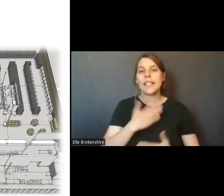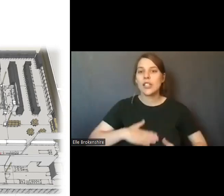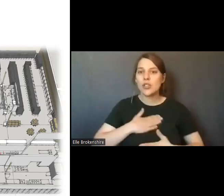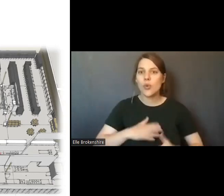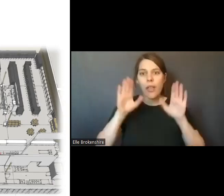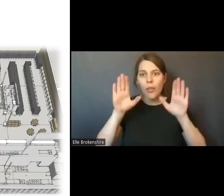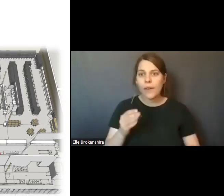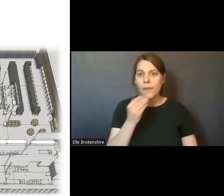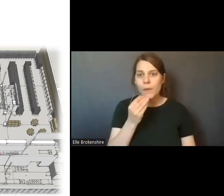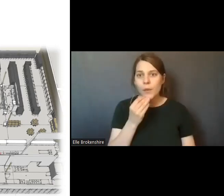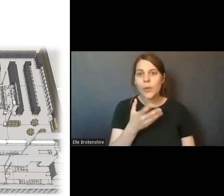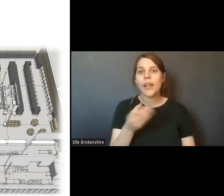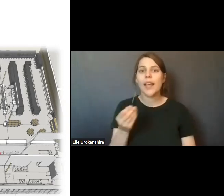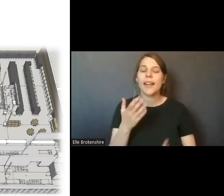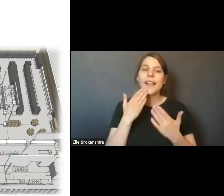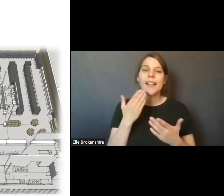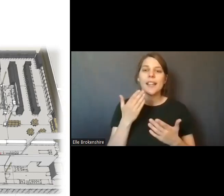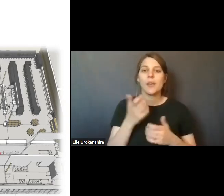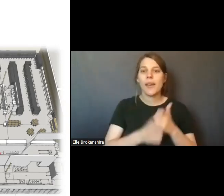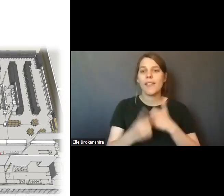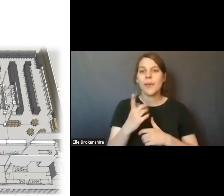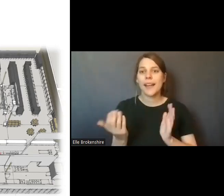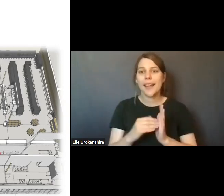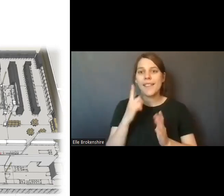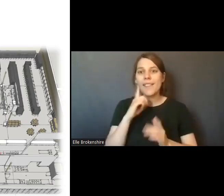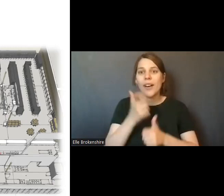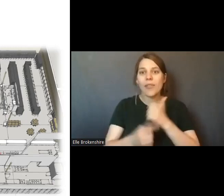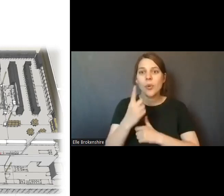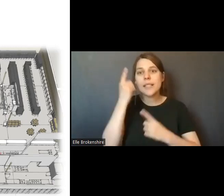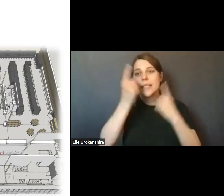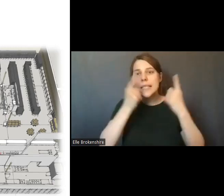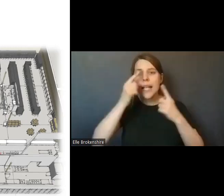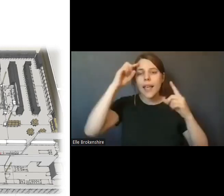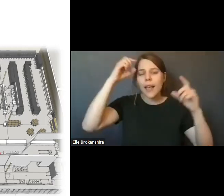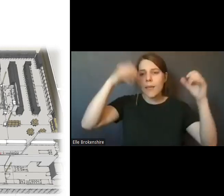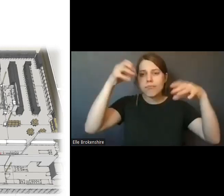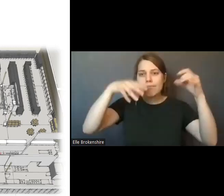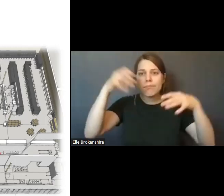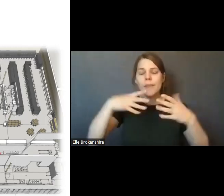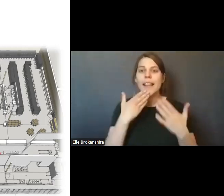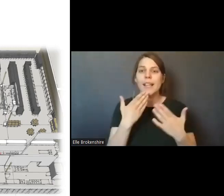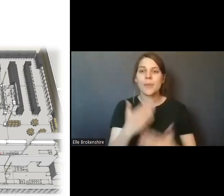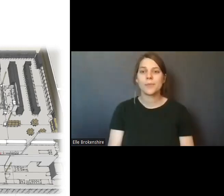food. And just thank you all again for everyone's thinking around this.